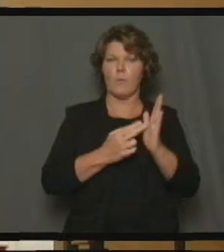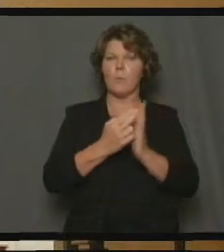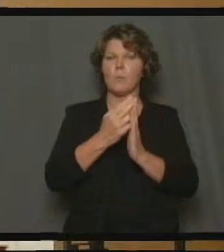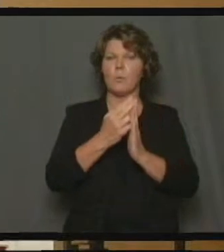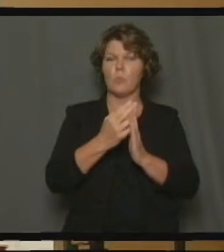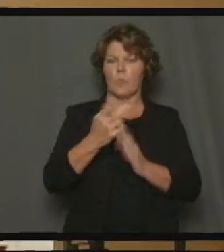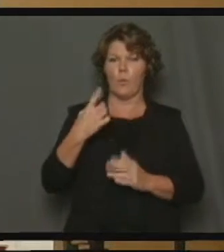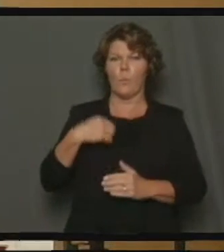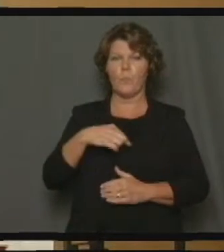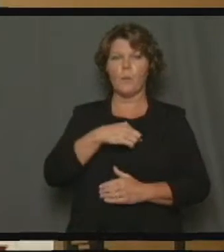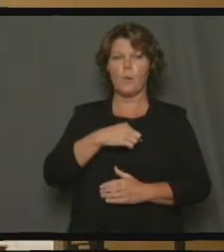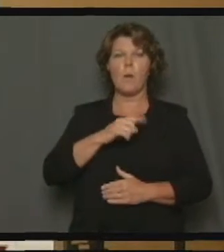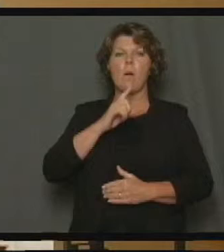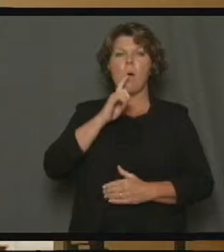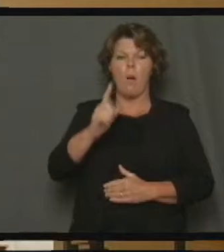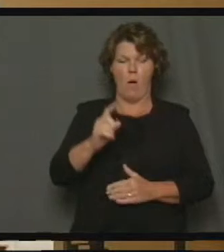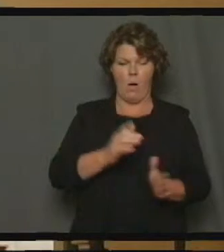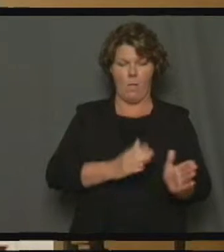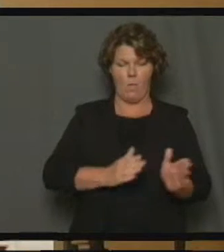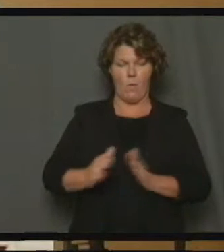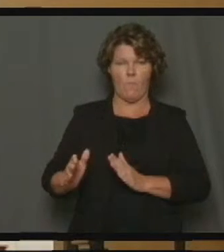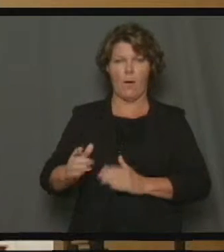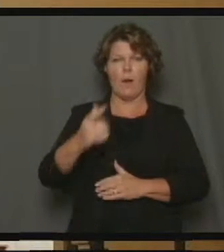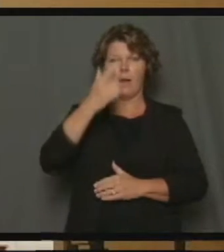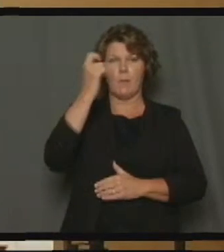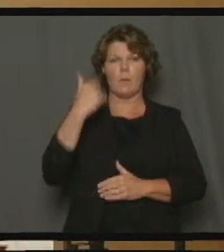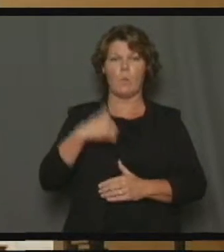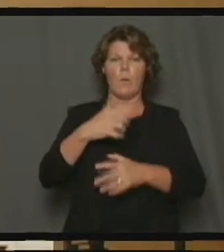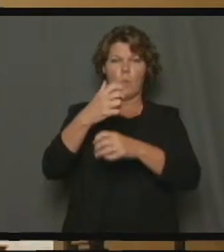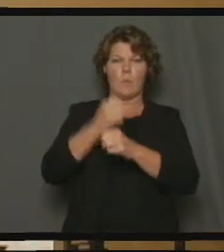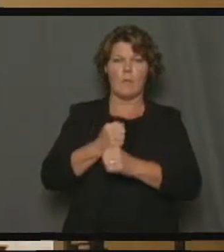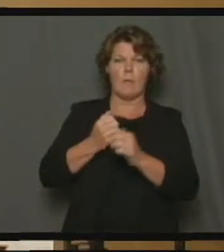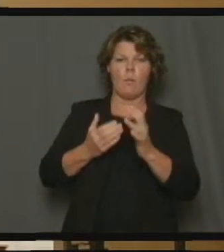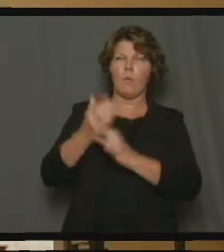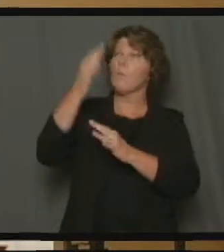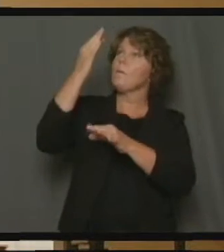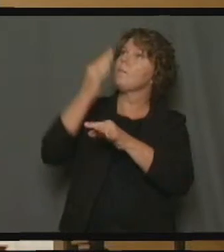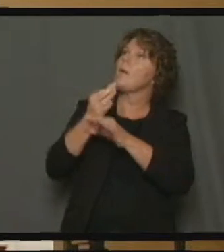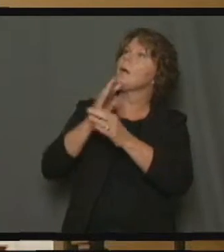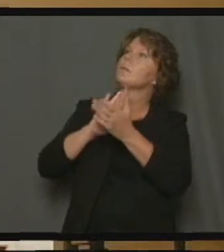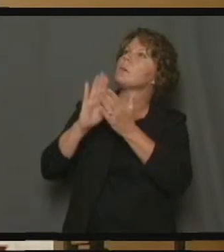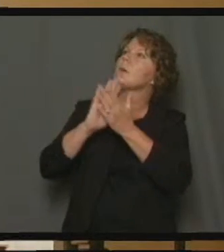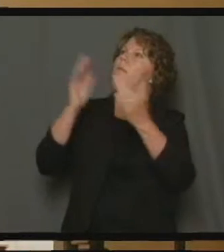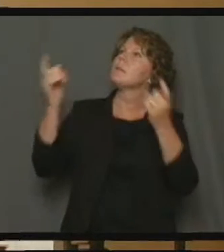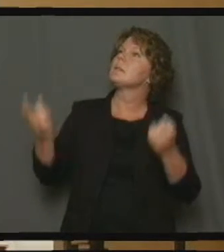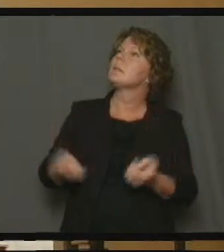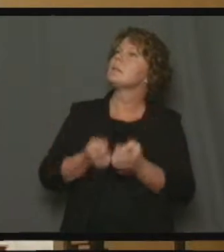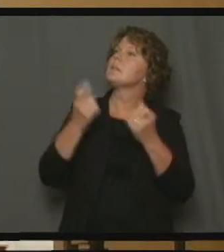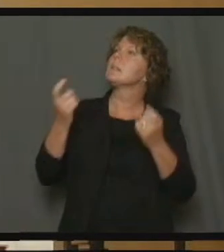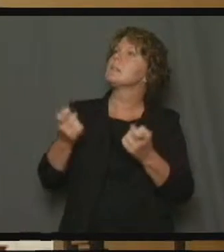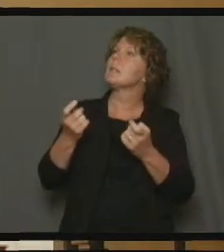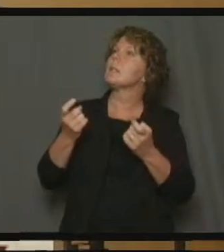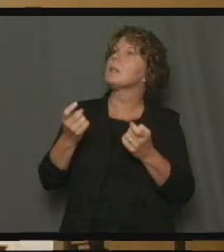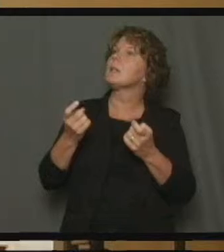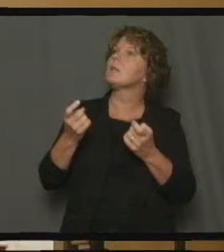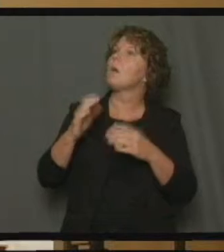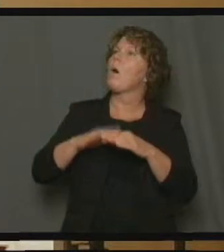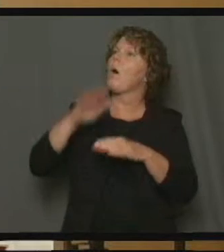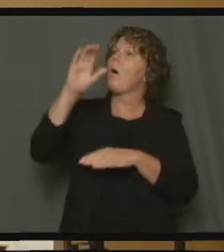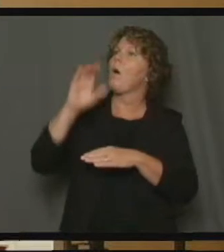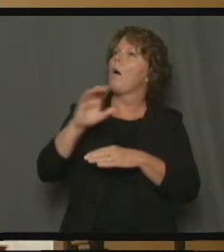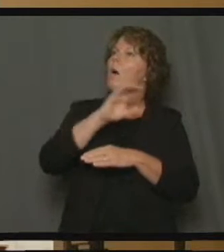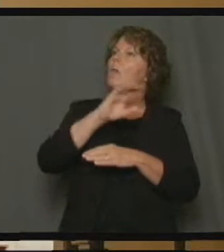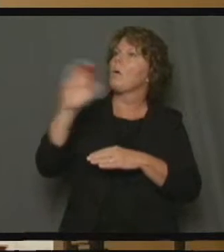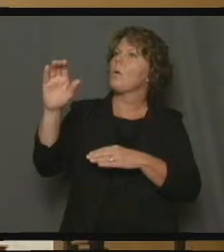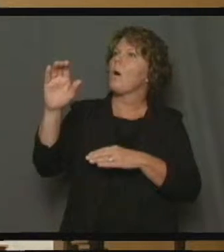are indeed prepared as we receive through faith the forgiveness of sins won for us at the cross and